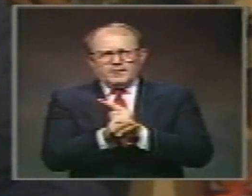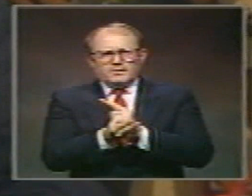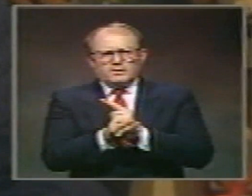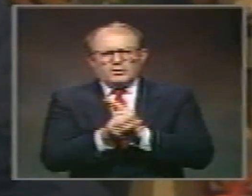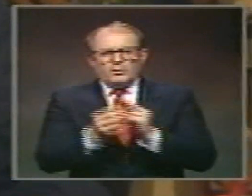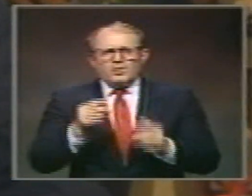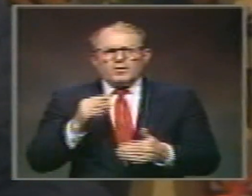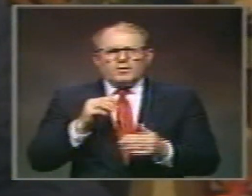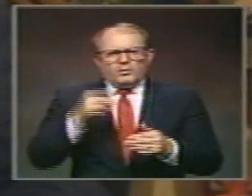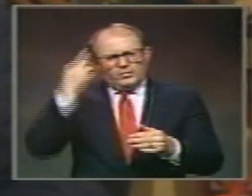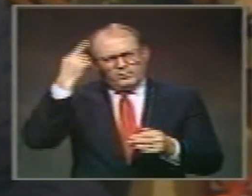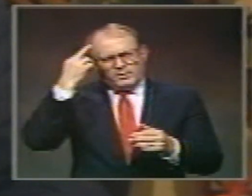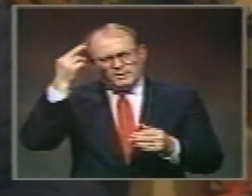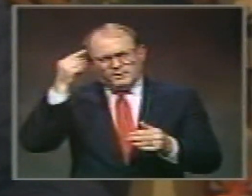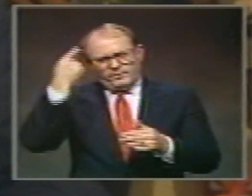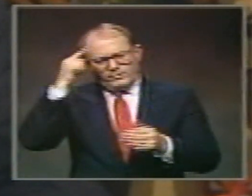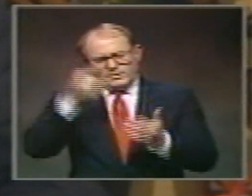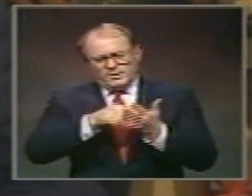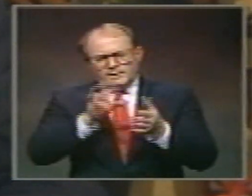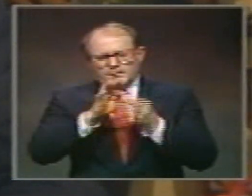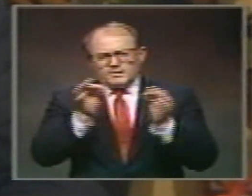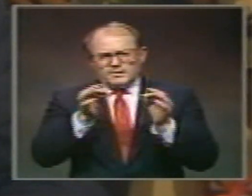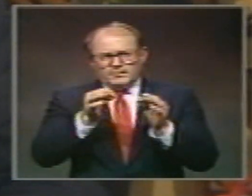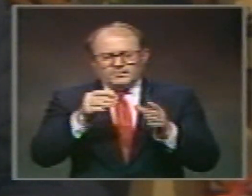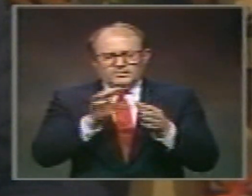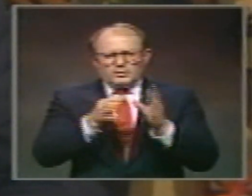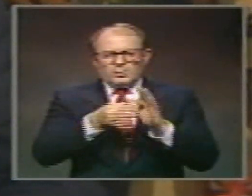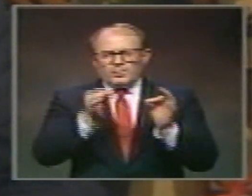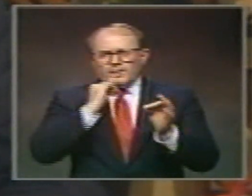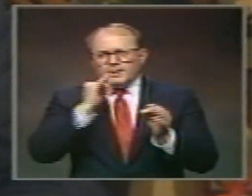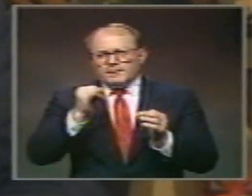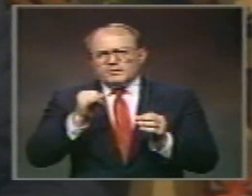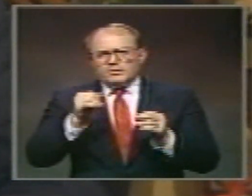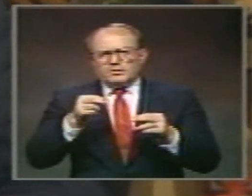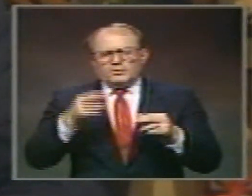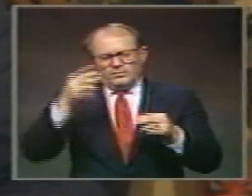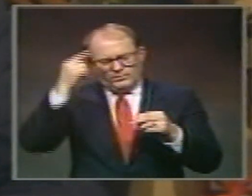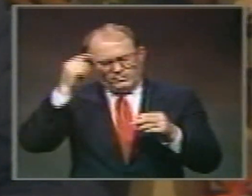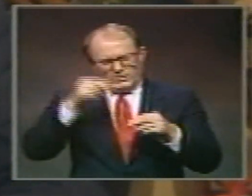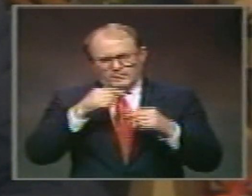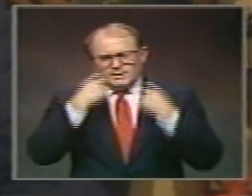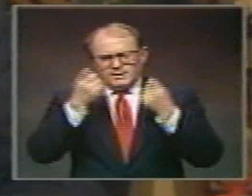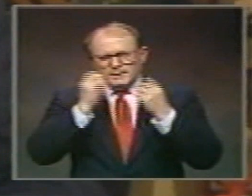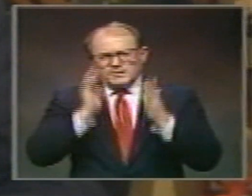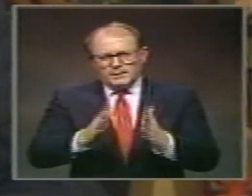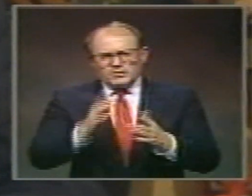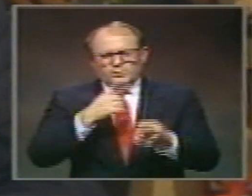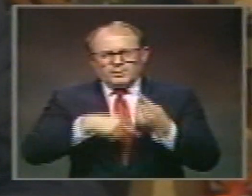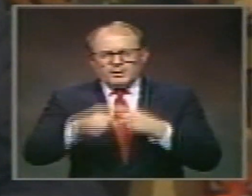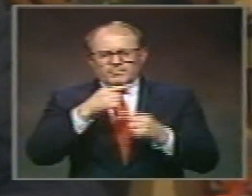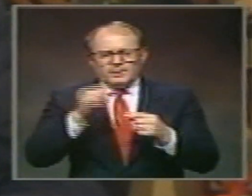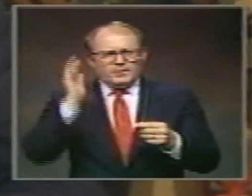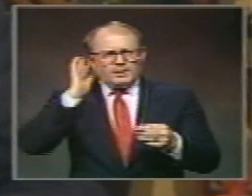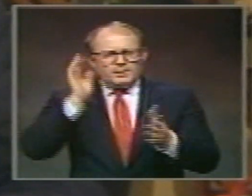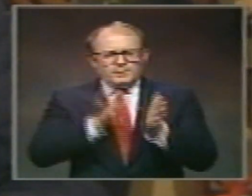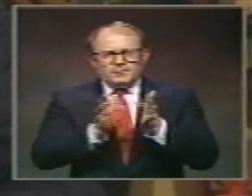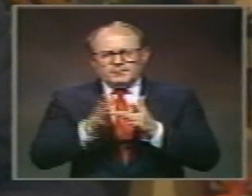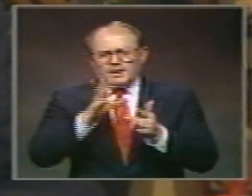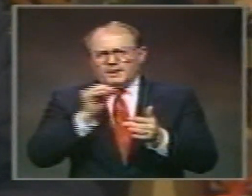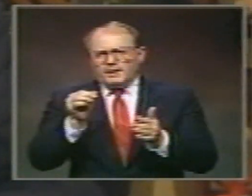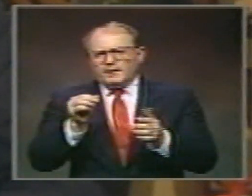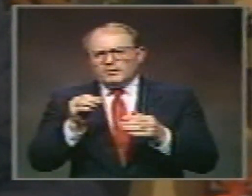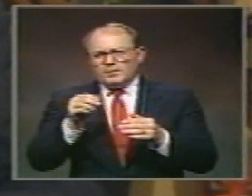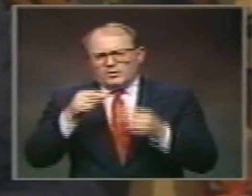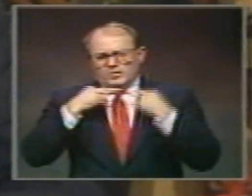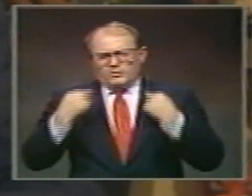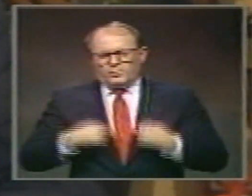what prompted this marvelous teaching was that the publicans and sinners were coming to hear Jesus, and the Pharisees and scribes criticized Jesus